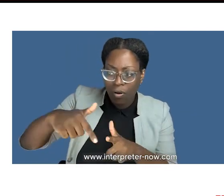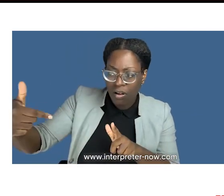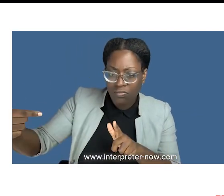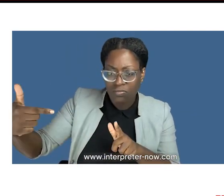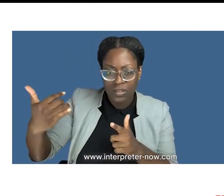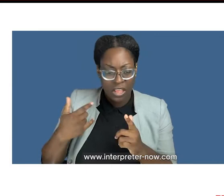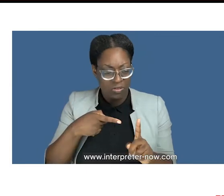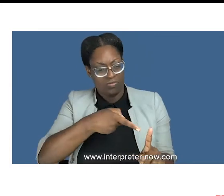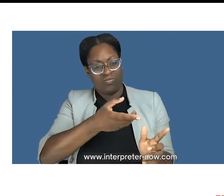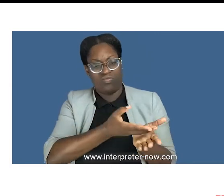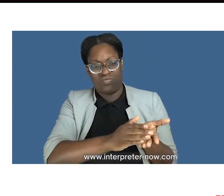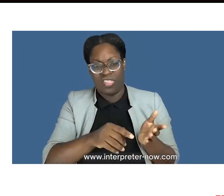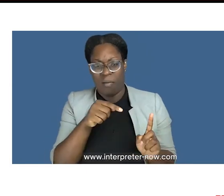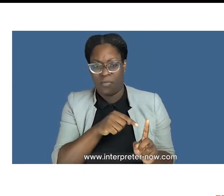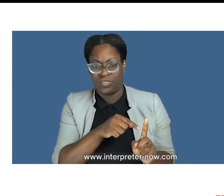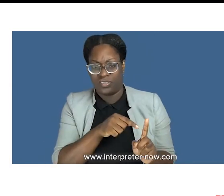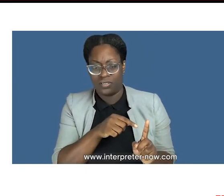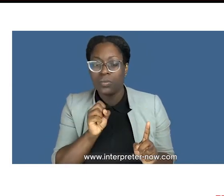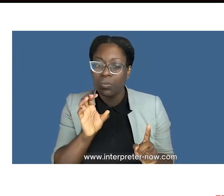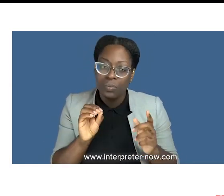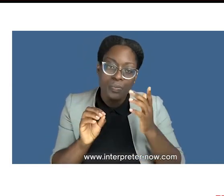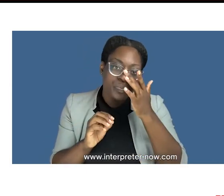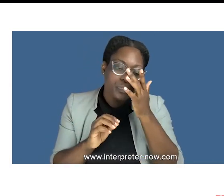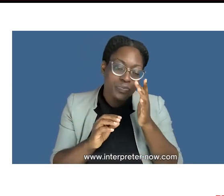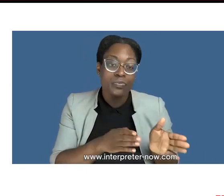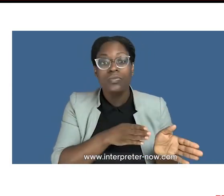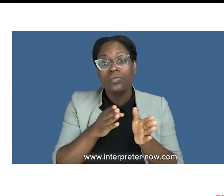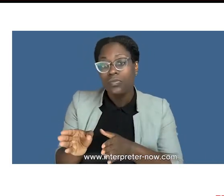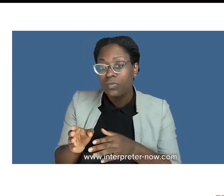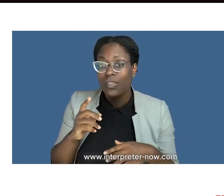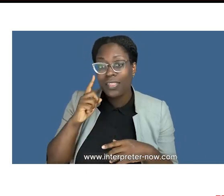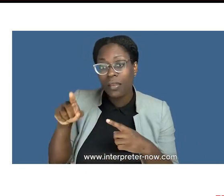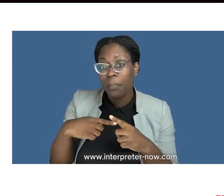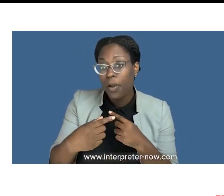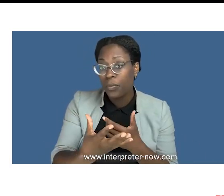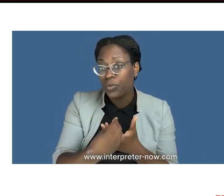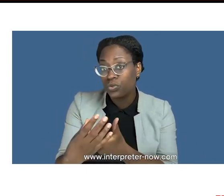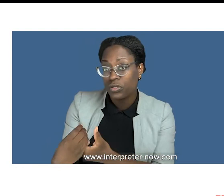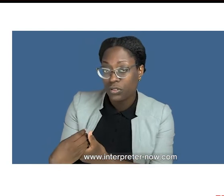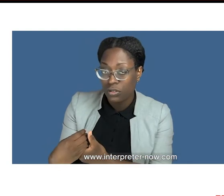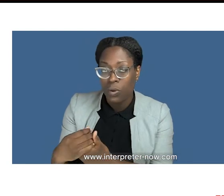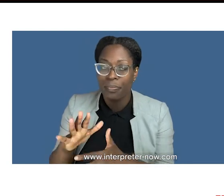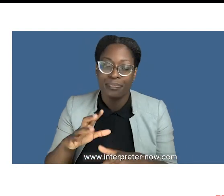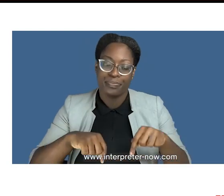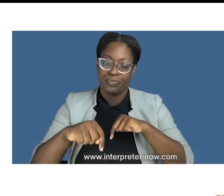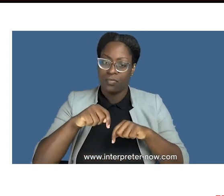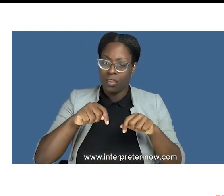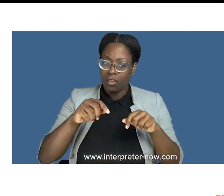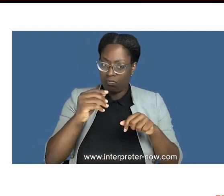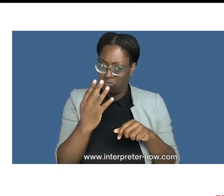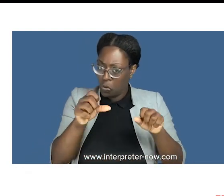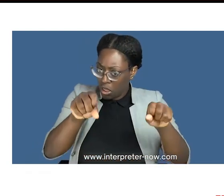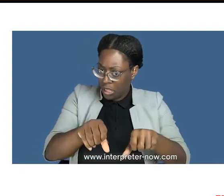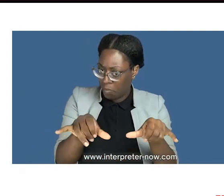And then inclusion. What is your goal around inclusion? Are you striving